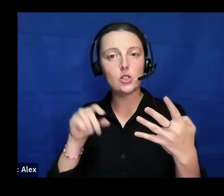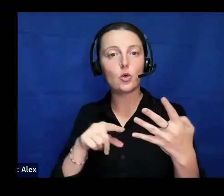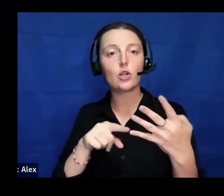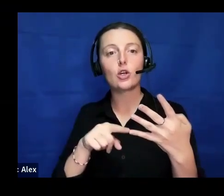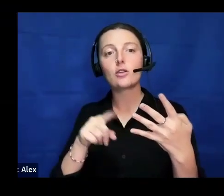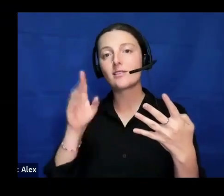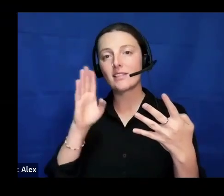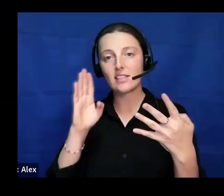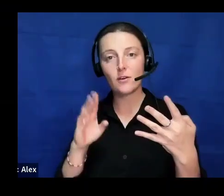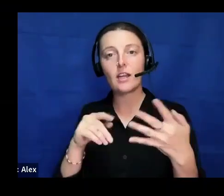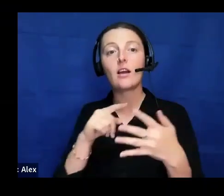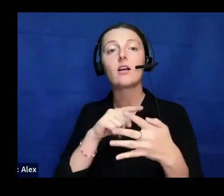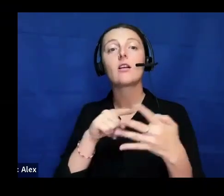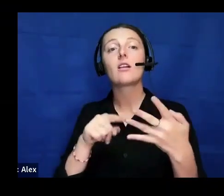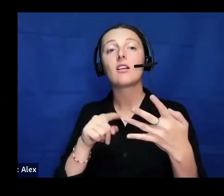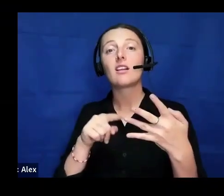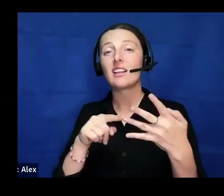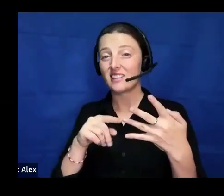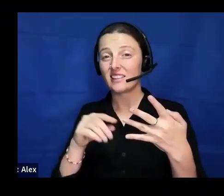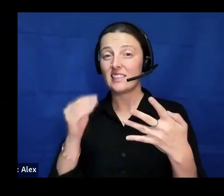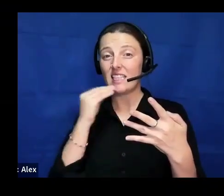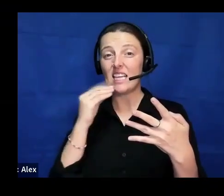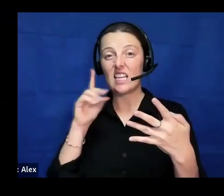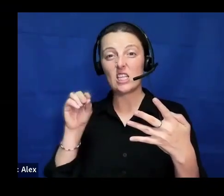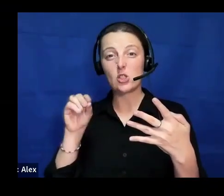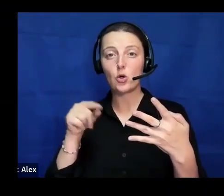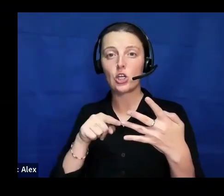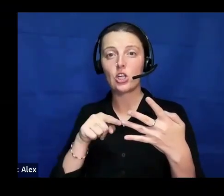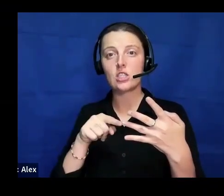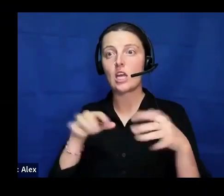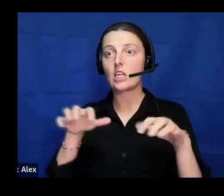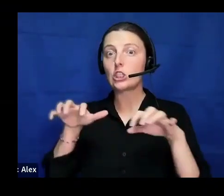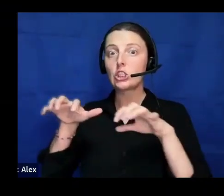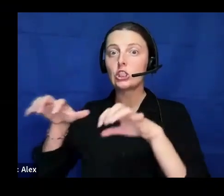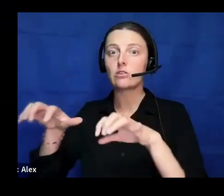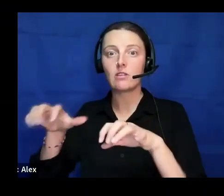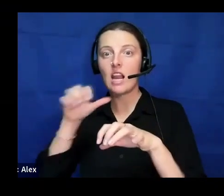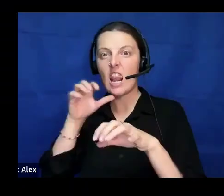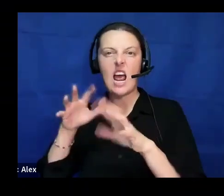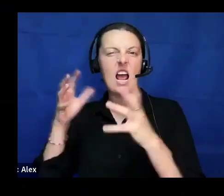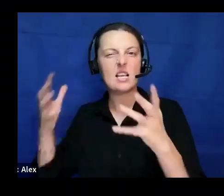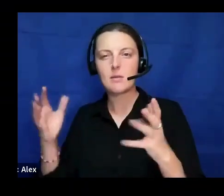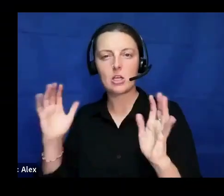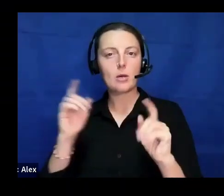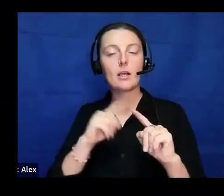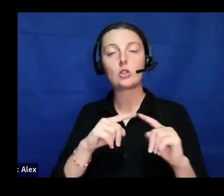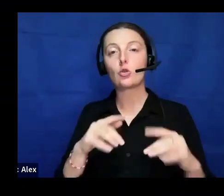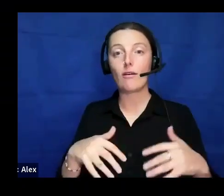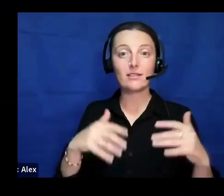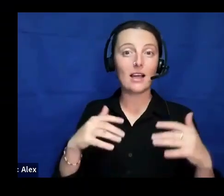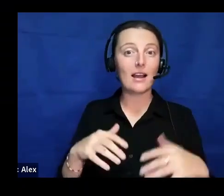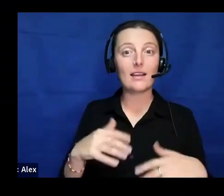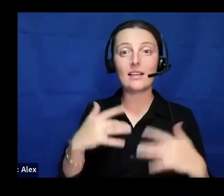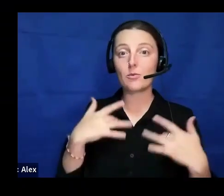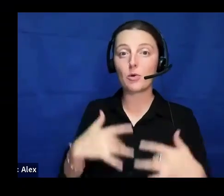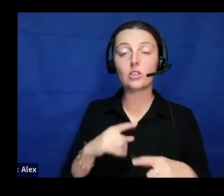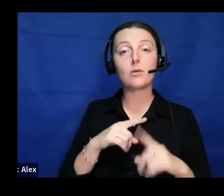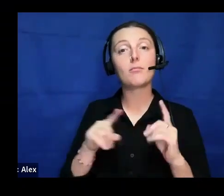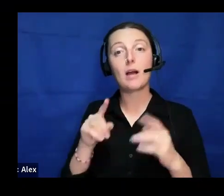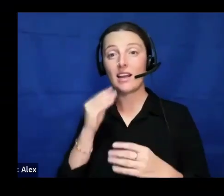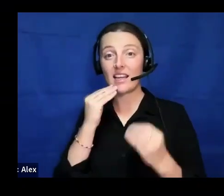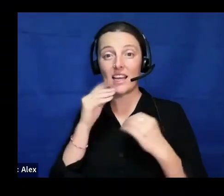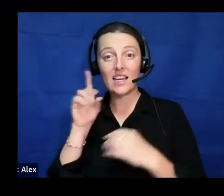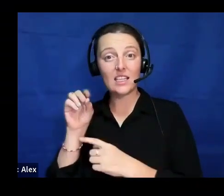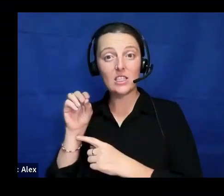Although eating disorders are, not as prevalent as anxiety or depression, eating disorder is actually one of the